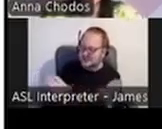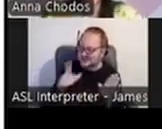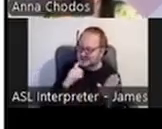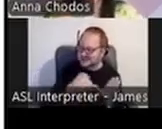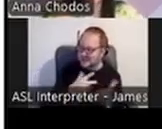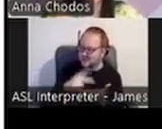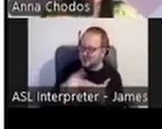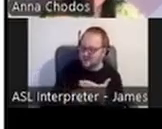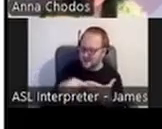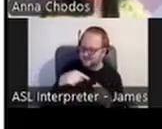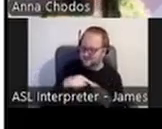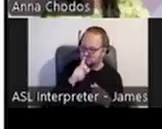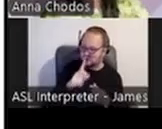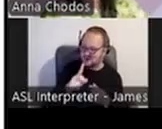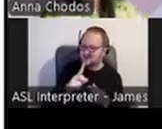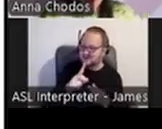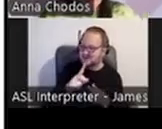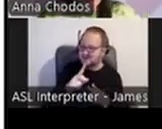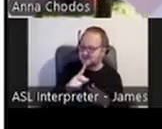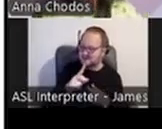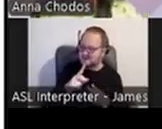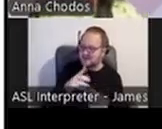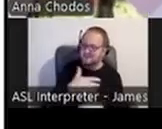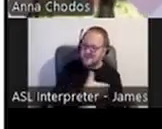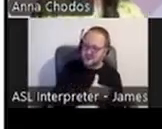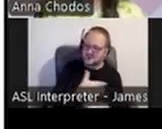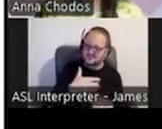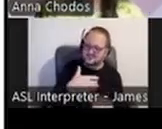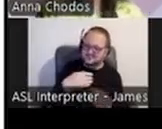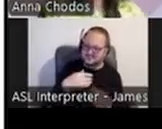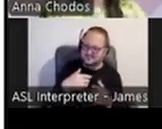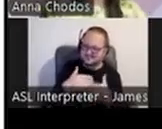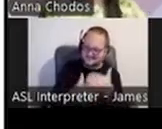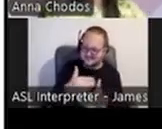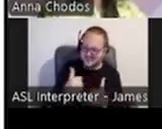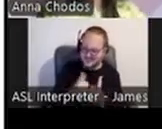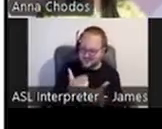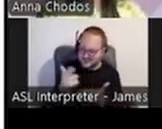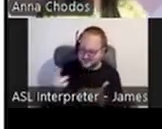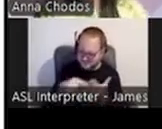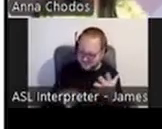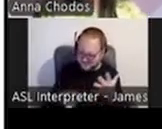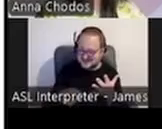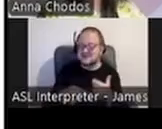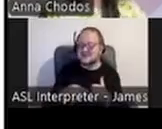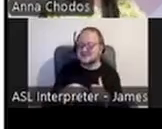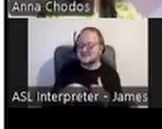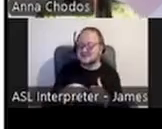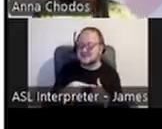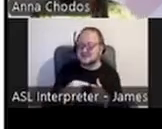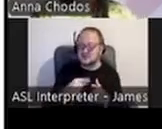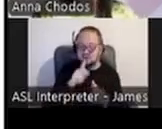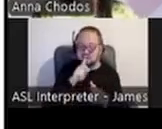but powered literally with resources to be able to really just measure our level of reach in terms of